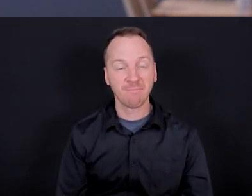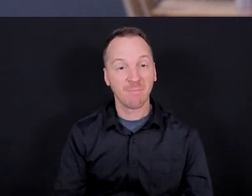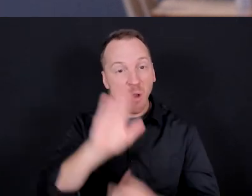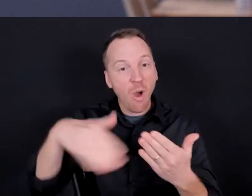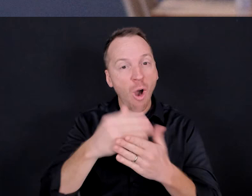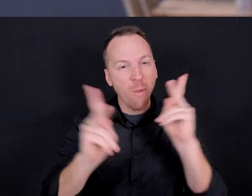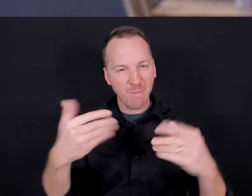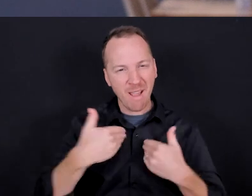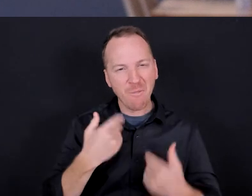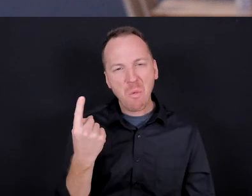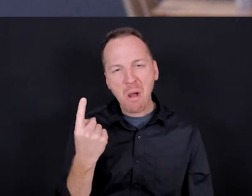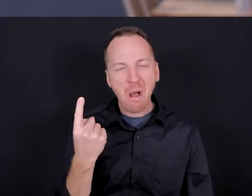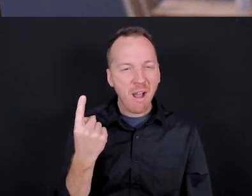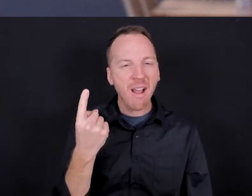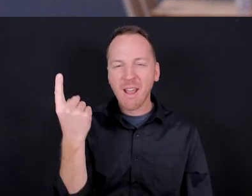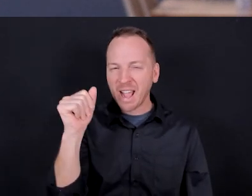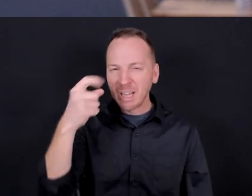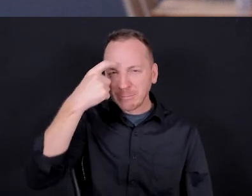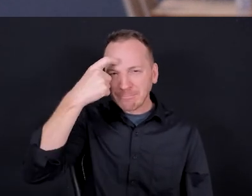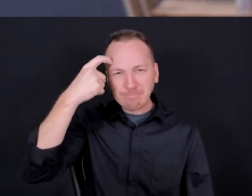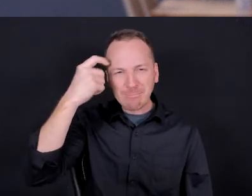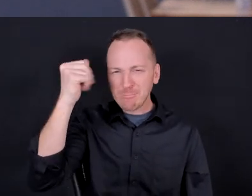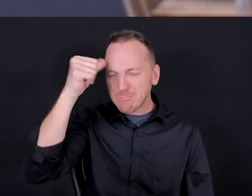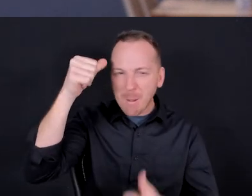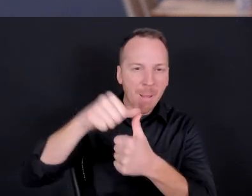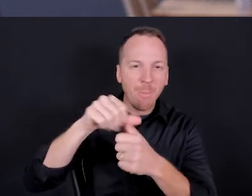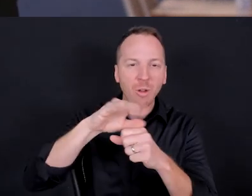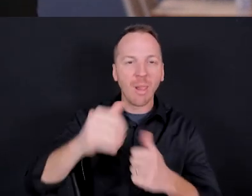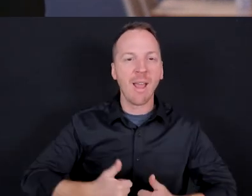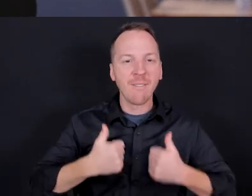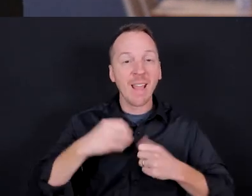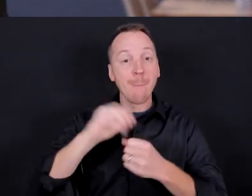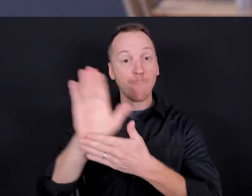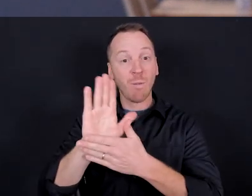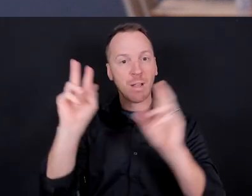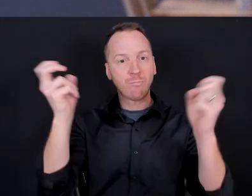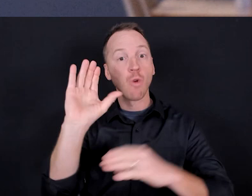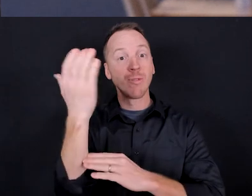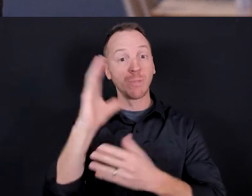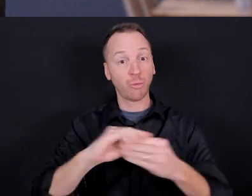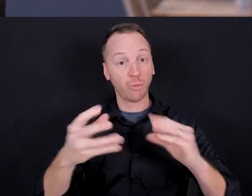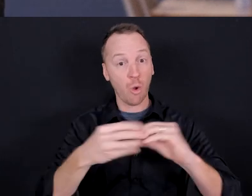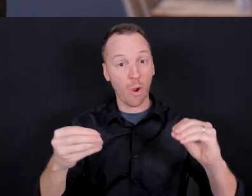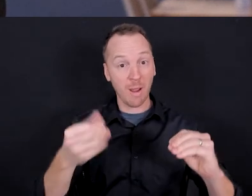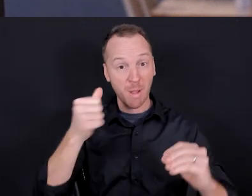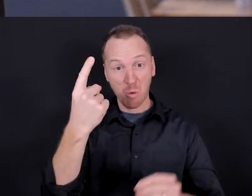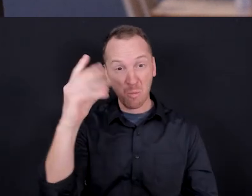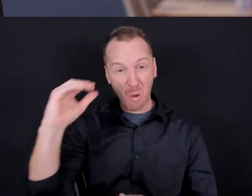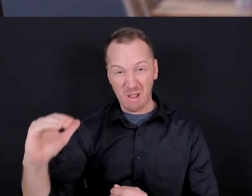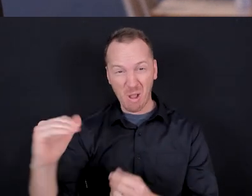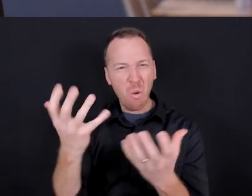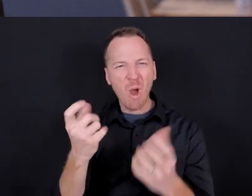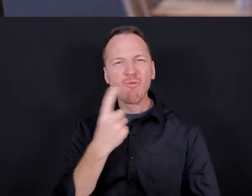that they can remember throughout their life. In the movie A Christmas Story, it was a Red Ryder